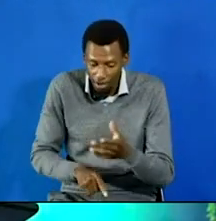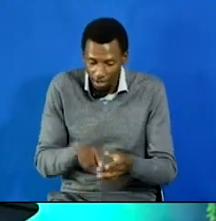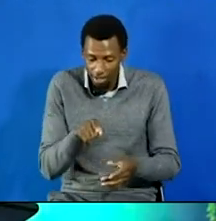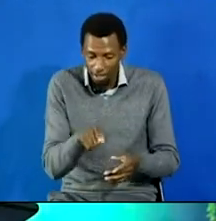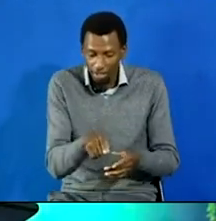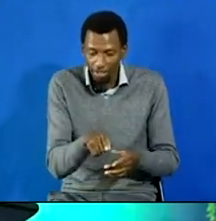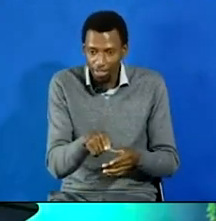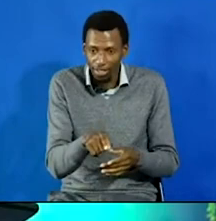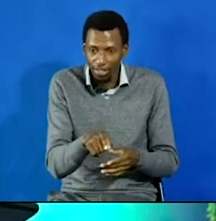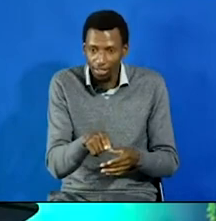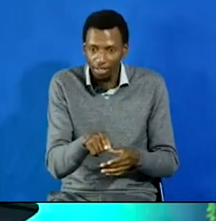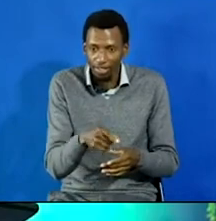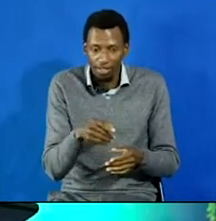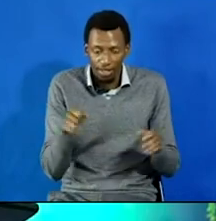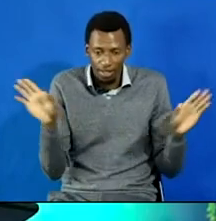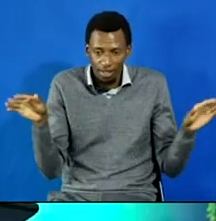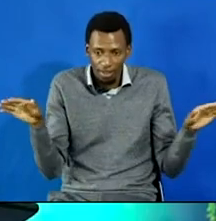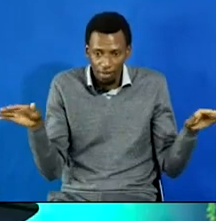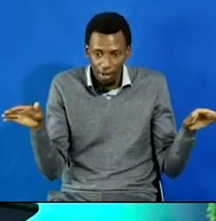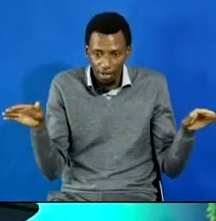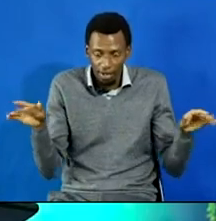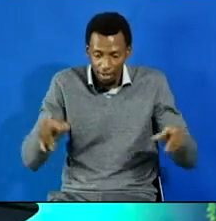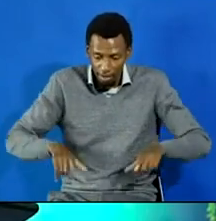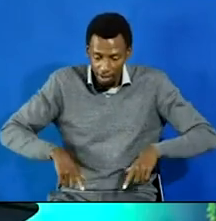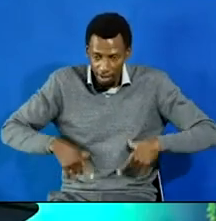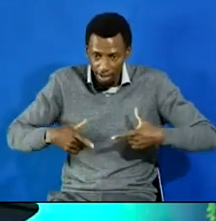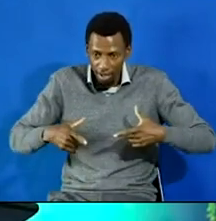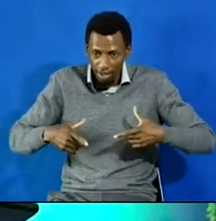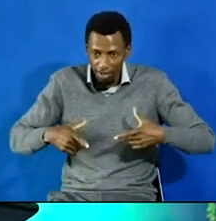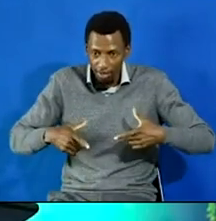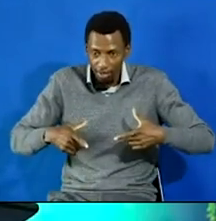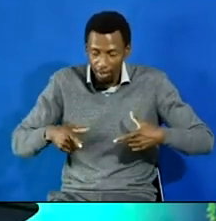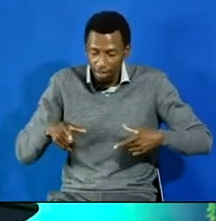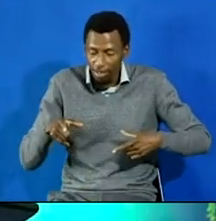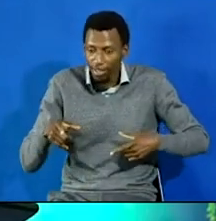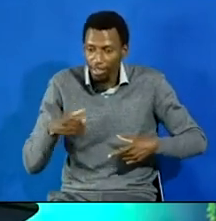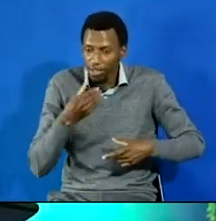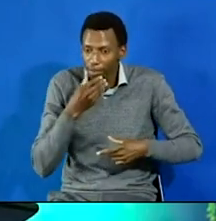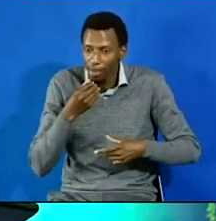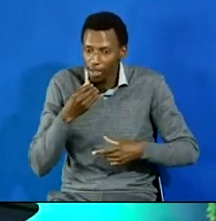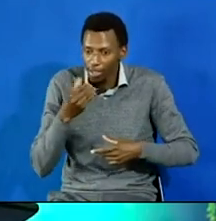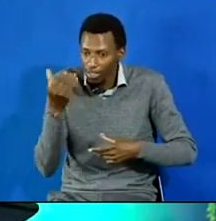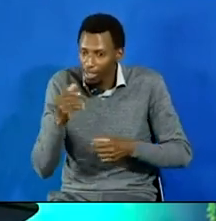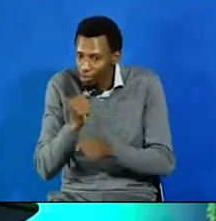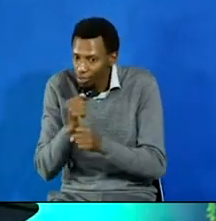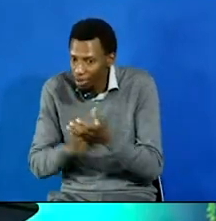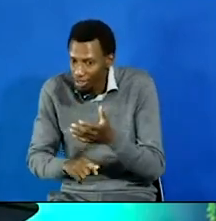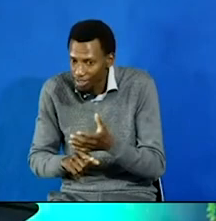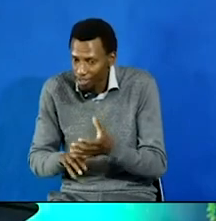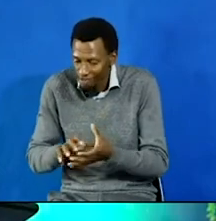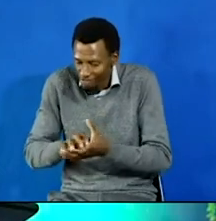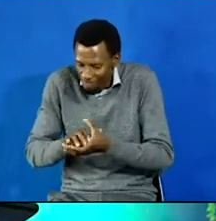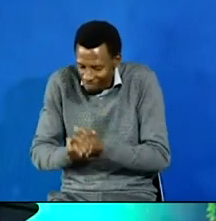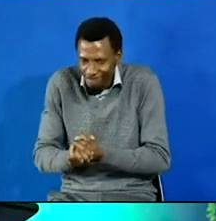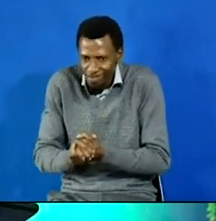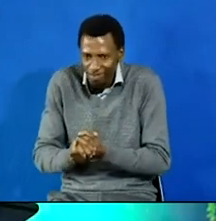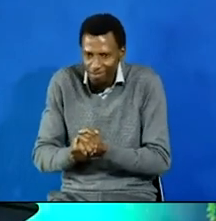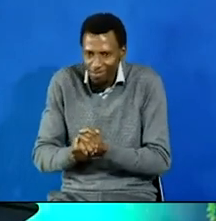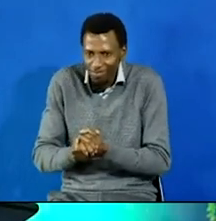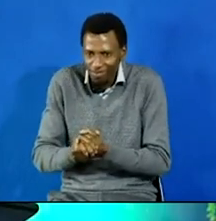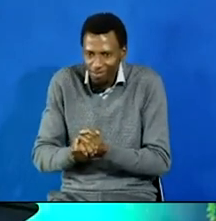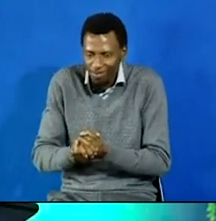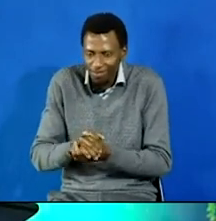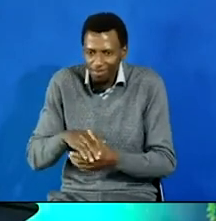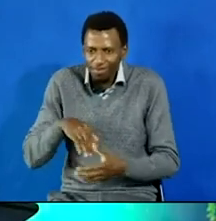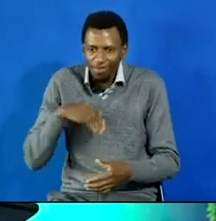bird is alive, the young man will kill it, will crush it,